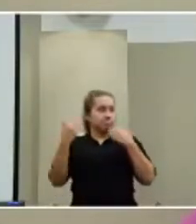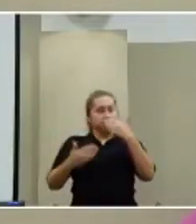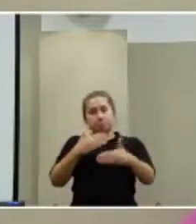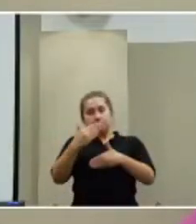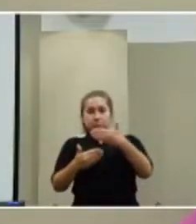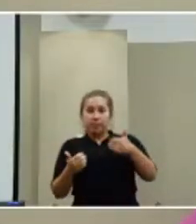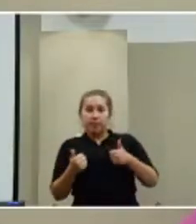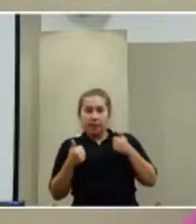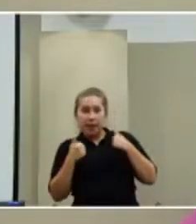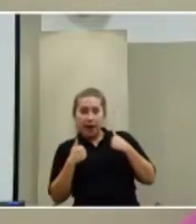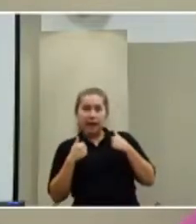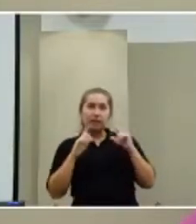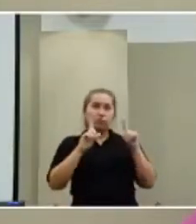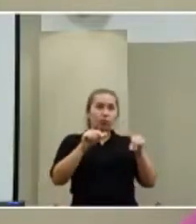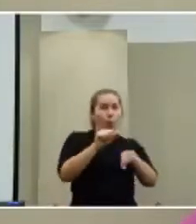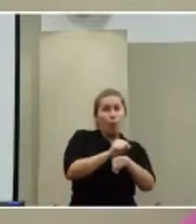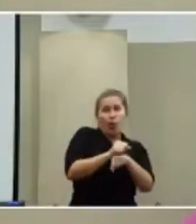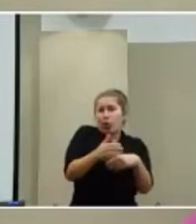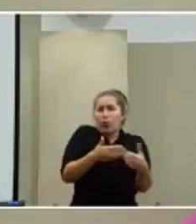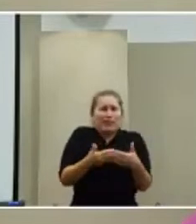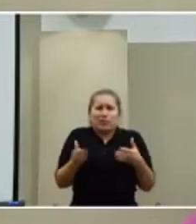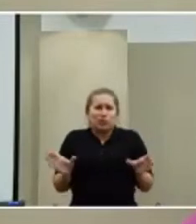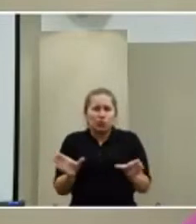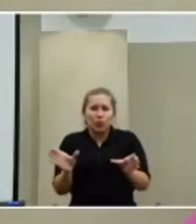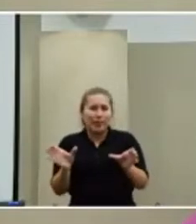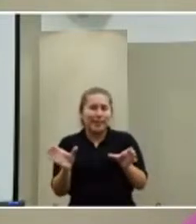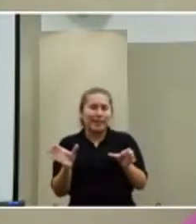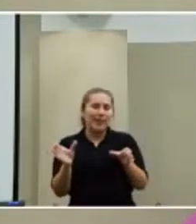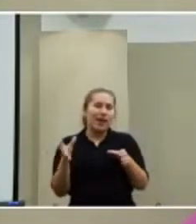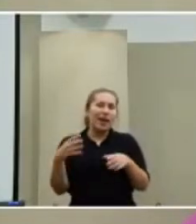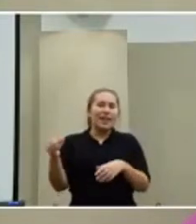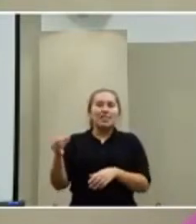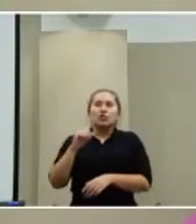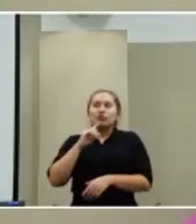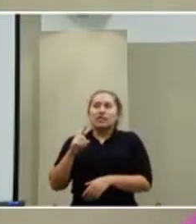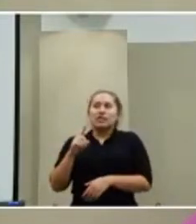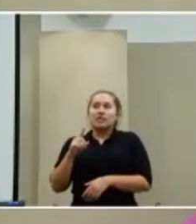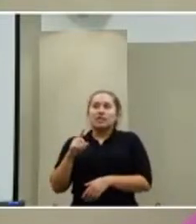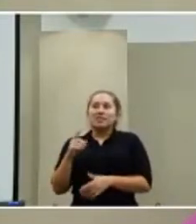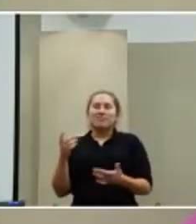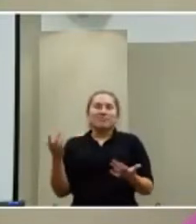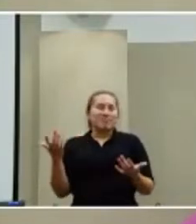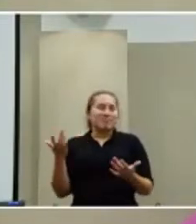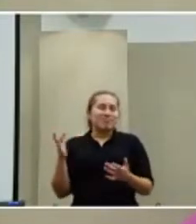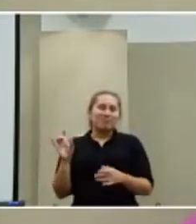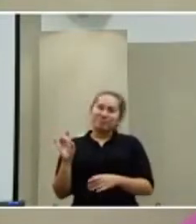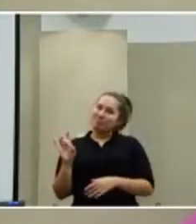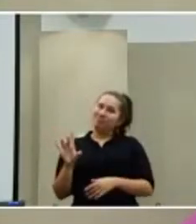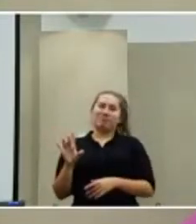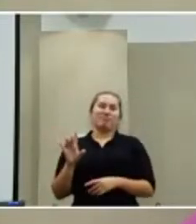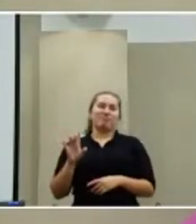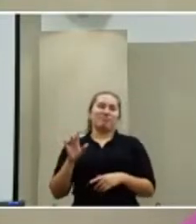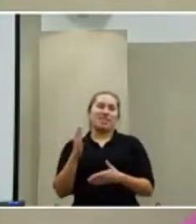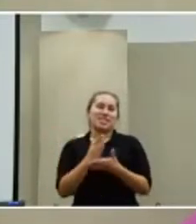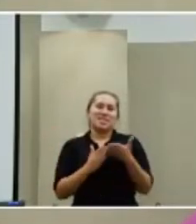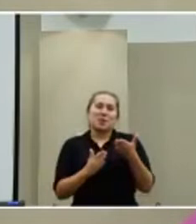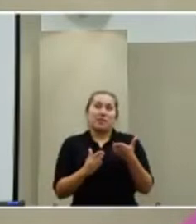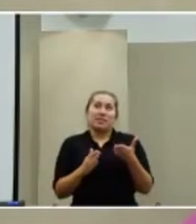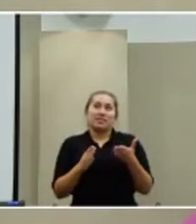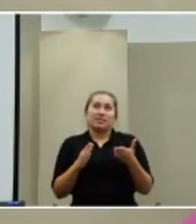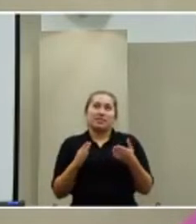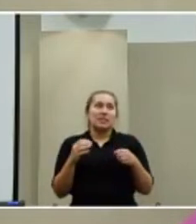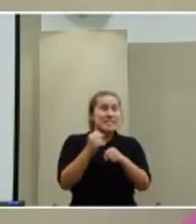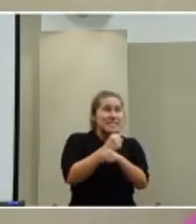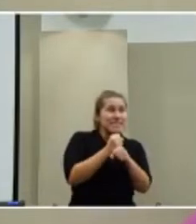going about work, whatever you're doing, and it's really just unfortunate. And some of it is fighting